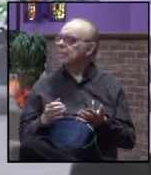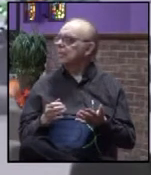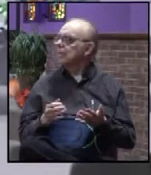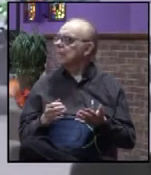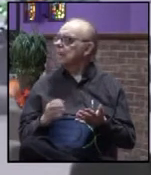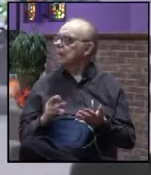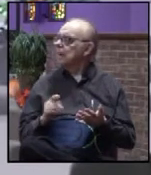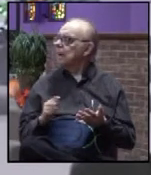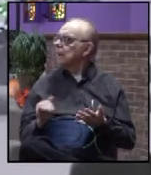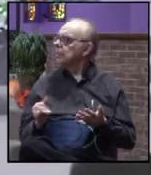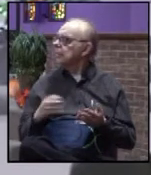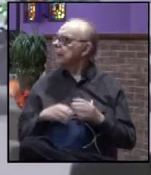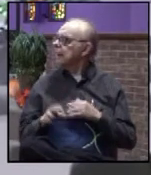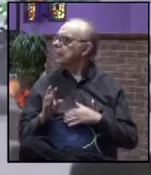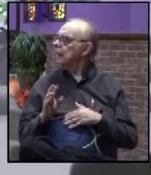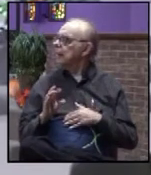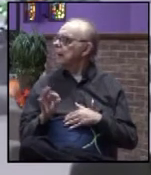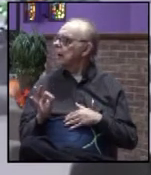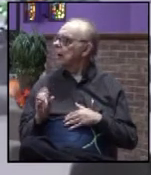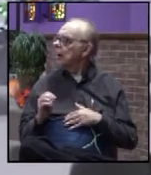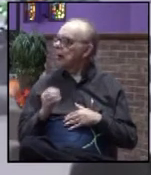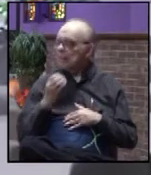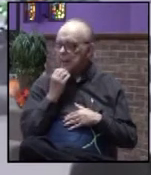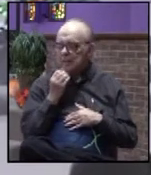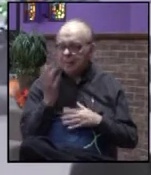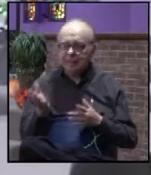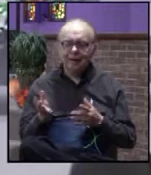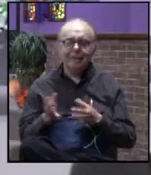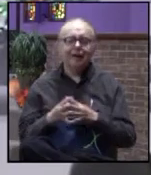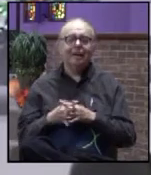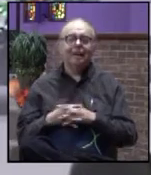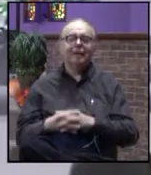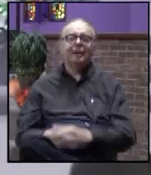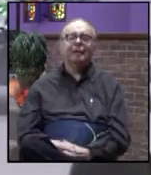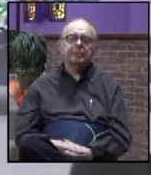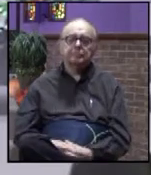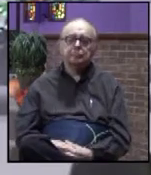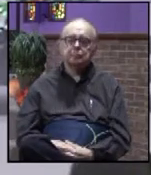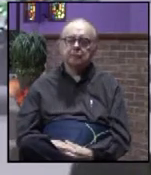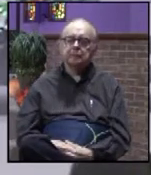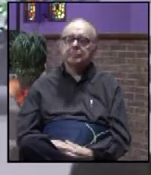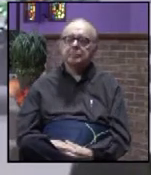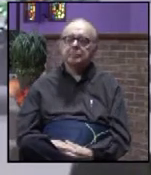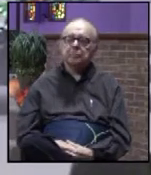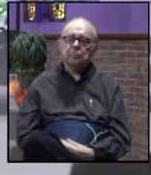Curry in my food. Curry is my brother. You're okay, Joel.